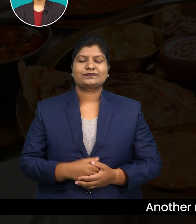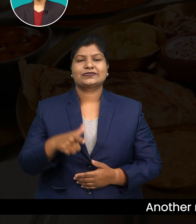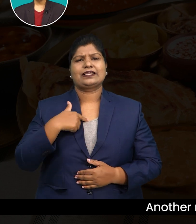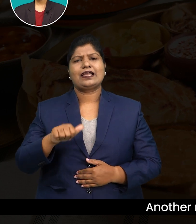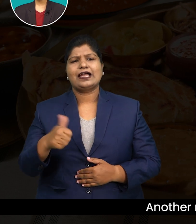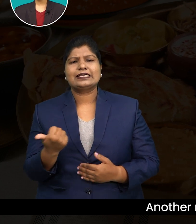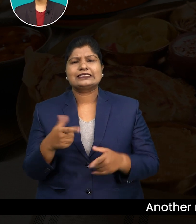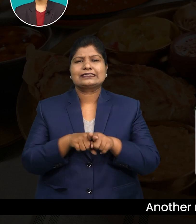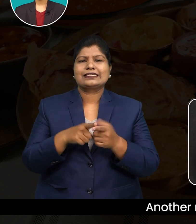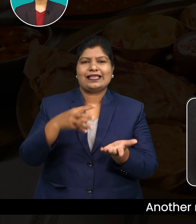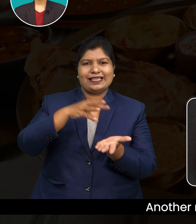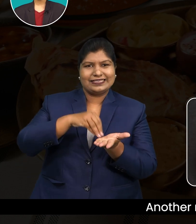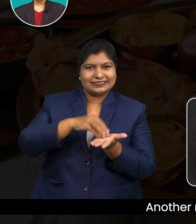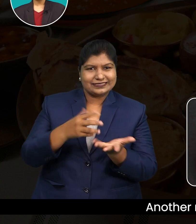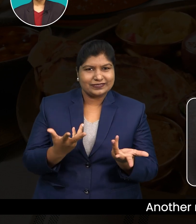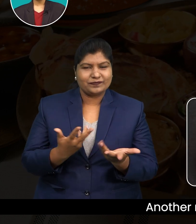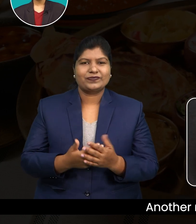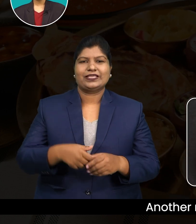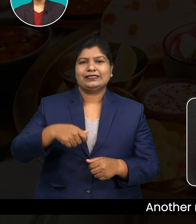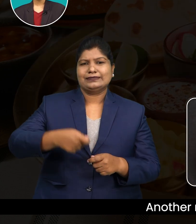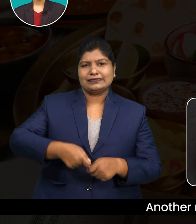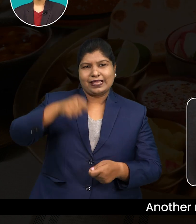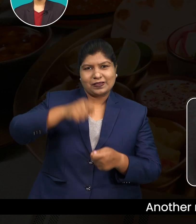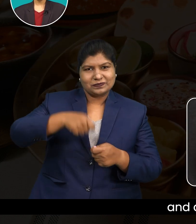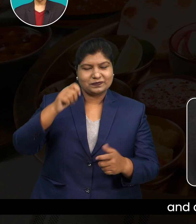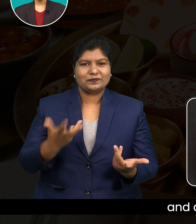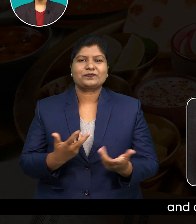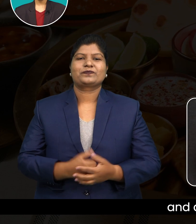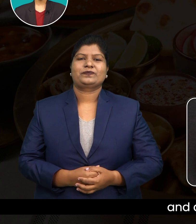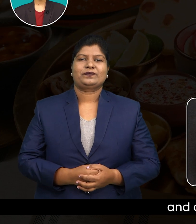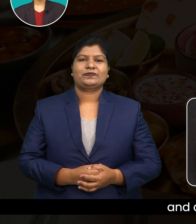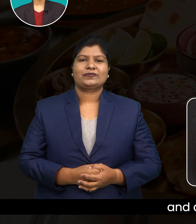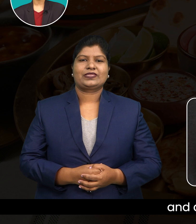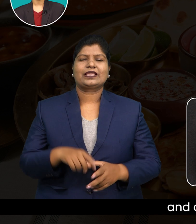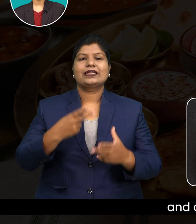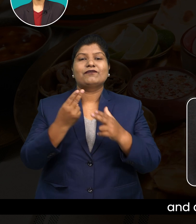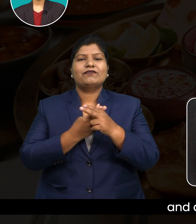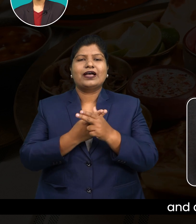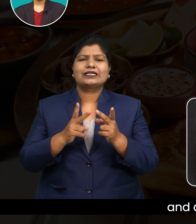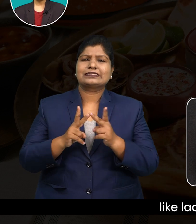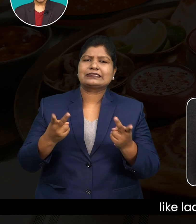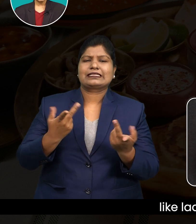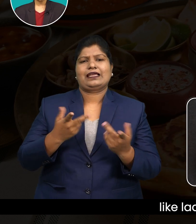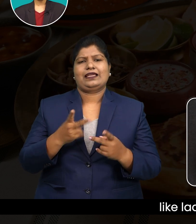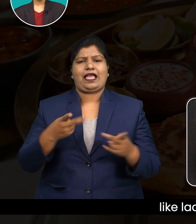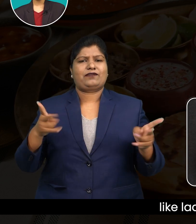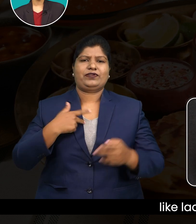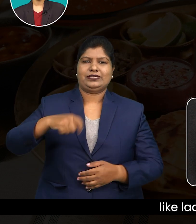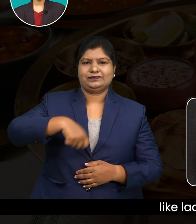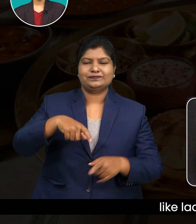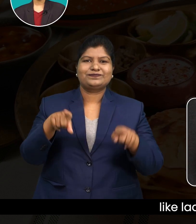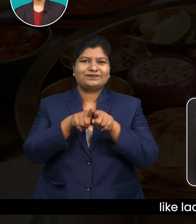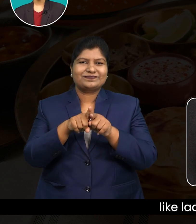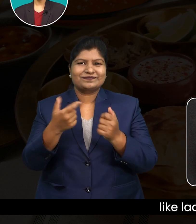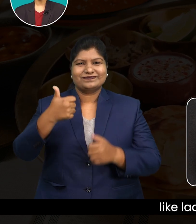Another may be rice, sambar and a vegetable curry like lady's